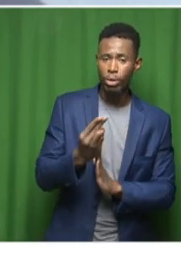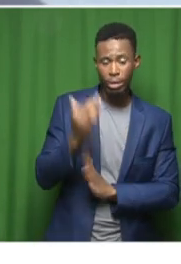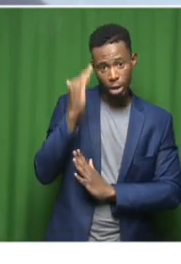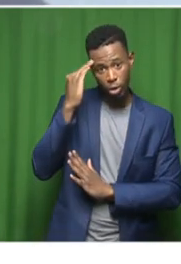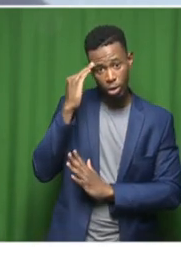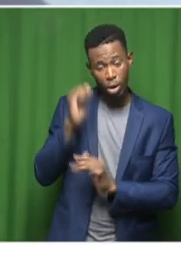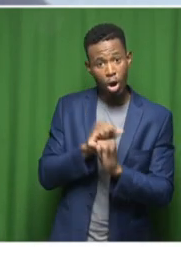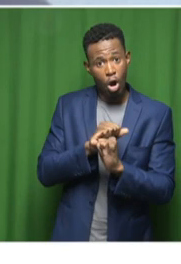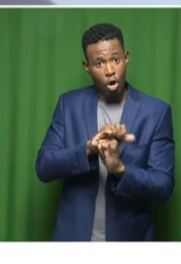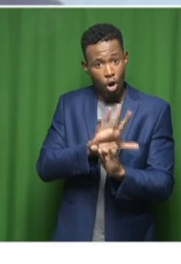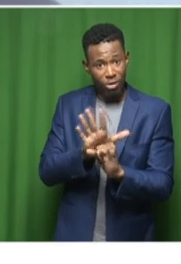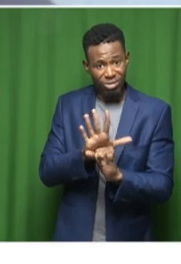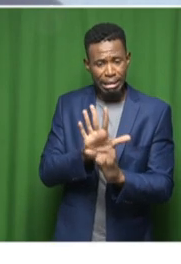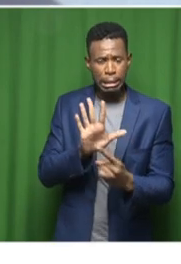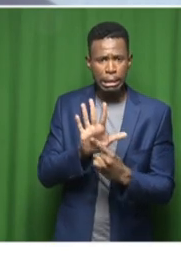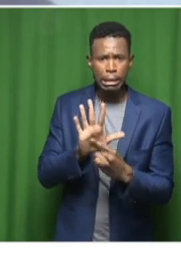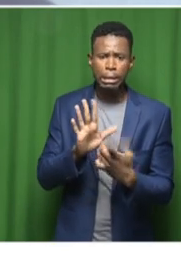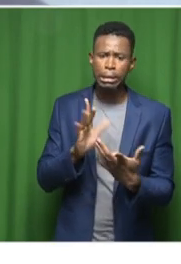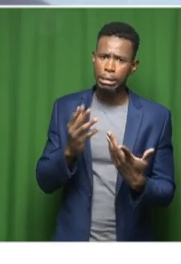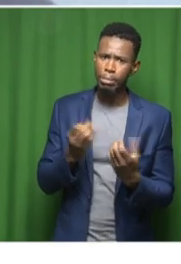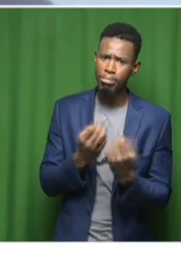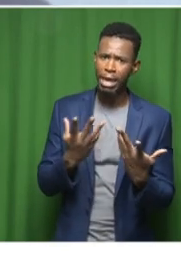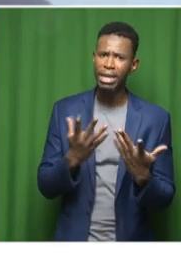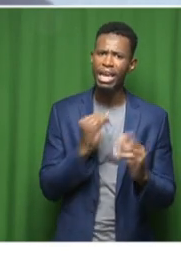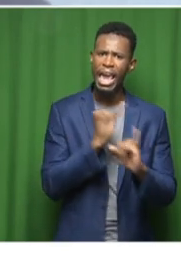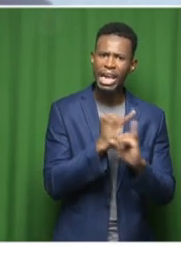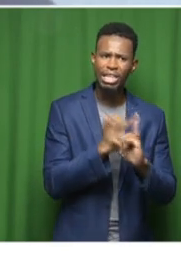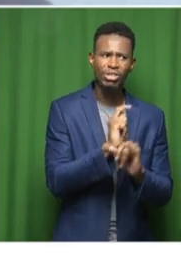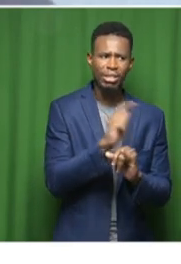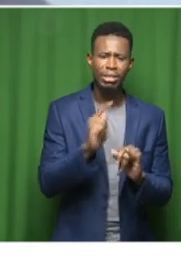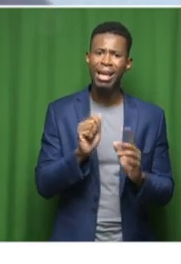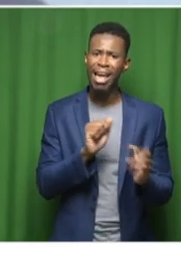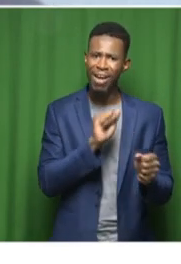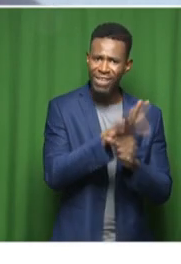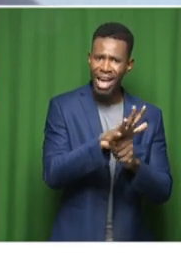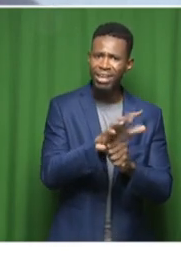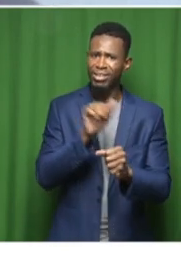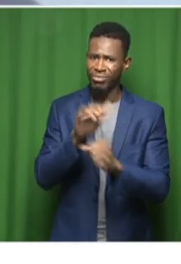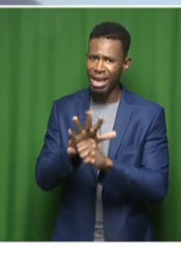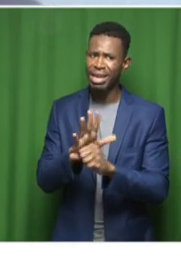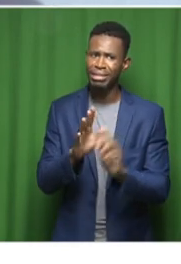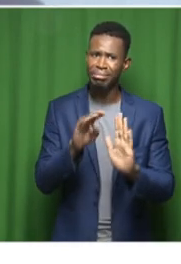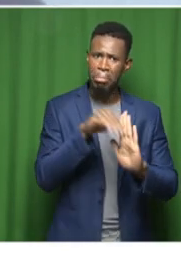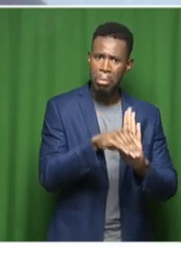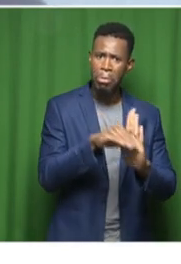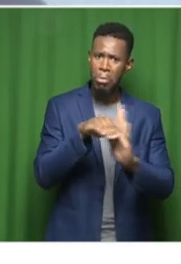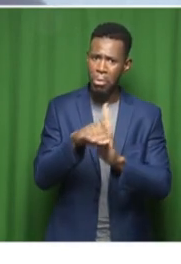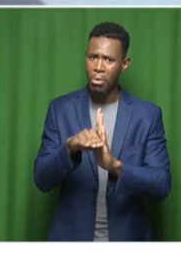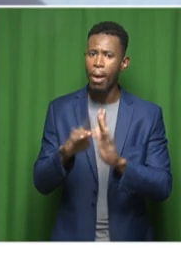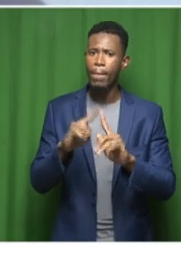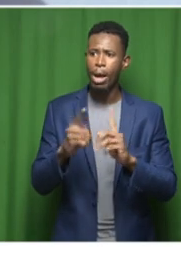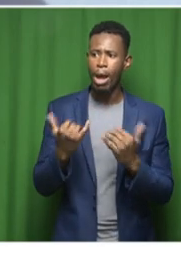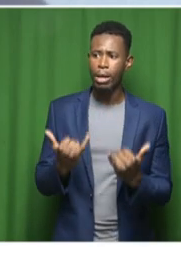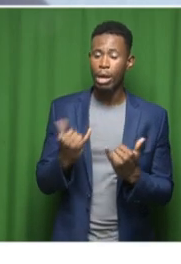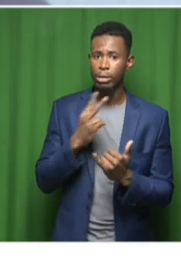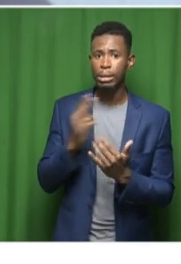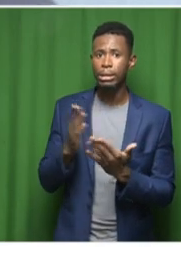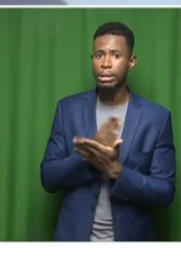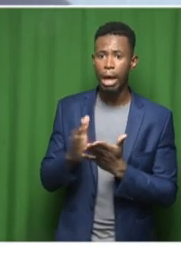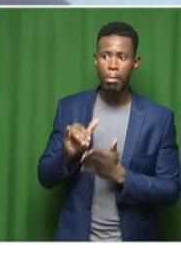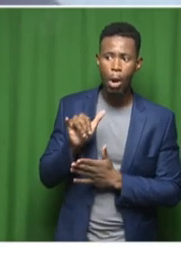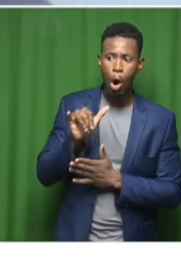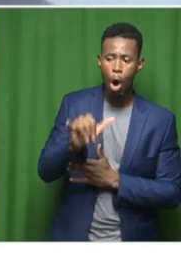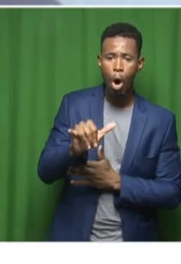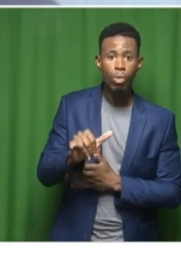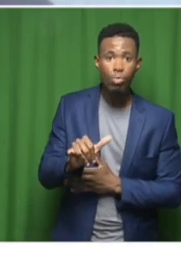pandemic has hard hit different industries, in particular the aviation industry, and now we've seen some of the airlines charging